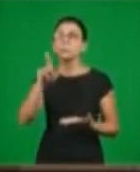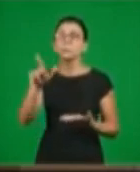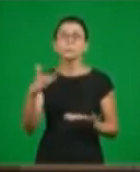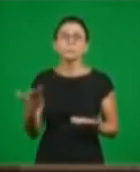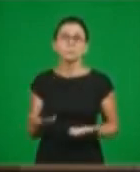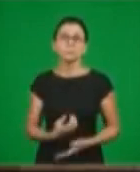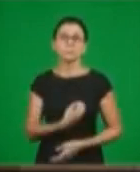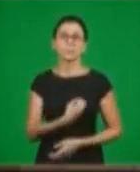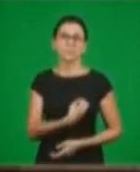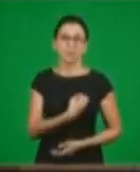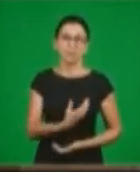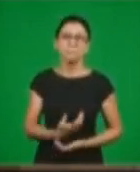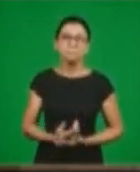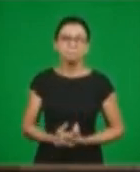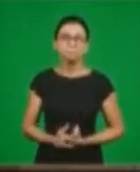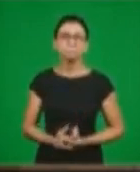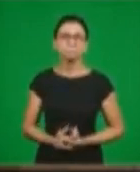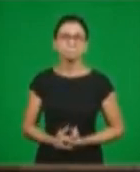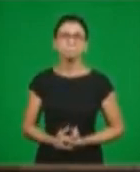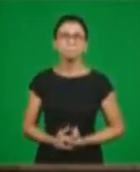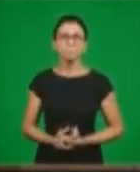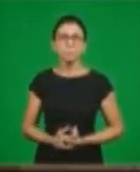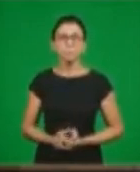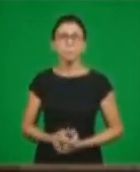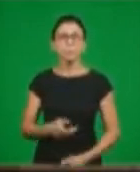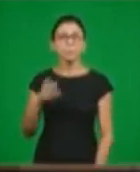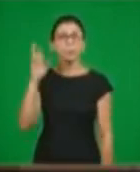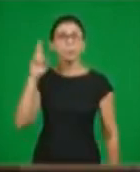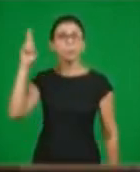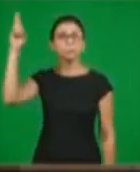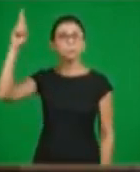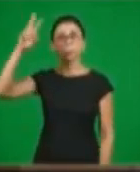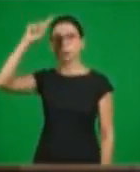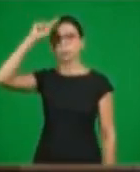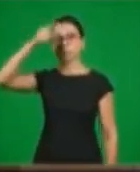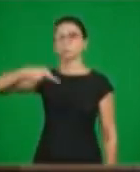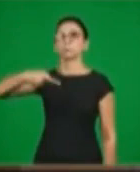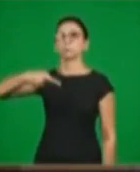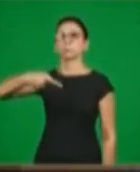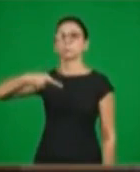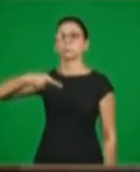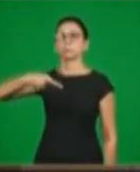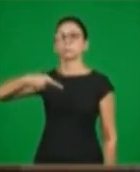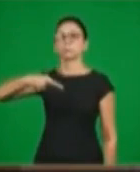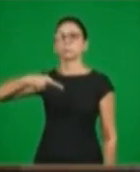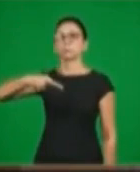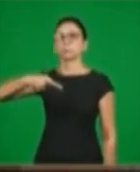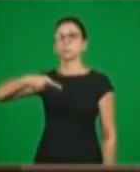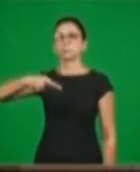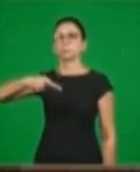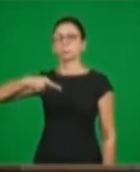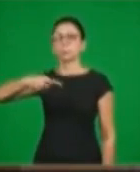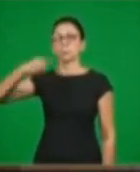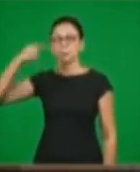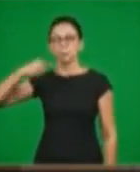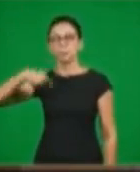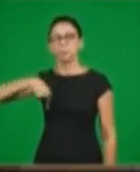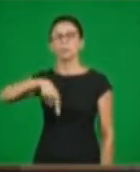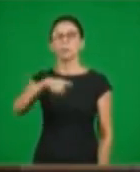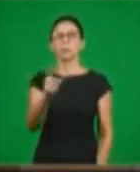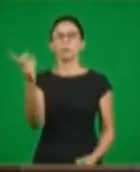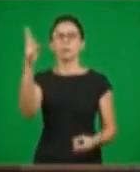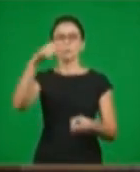do everything they could. And it came from the part of the Lord in order to